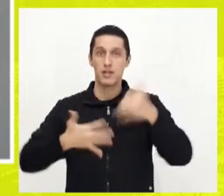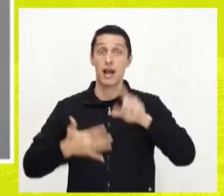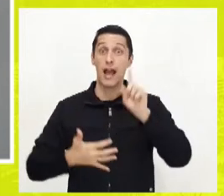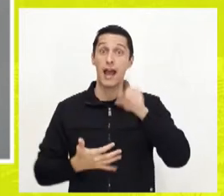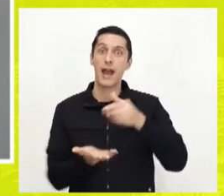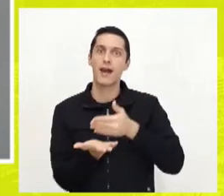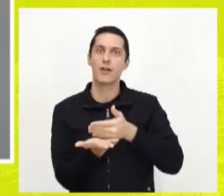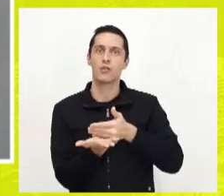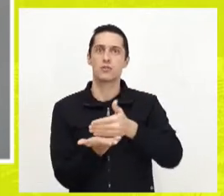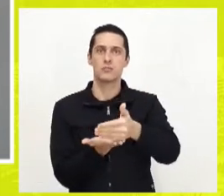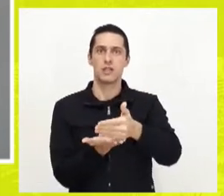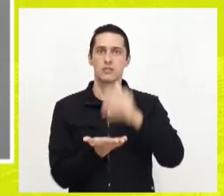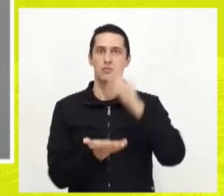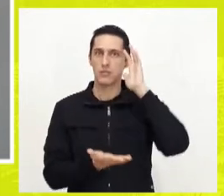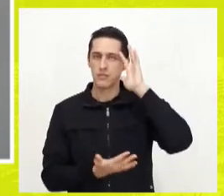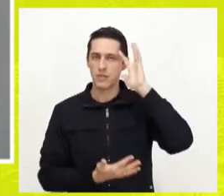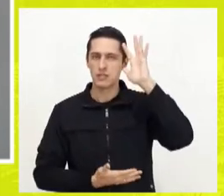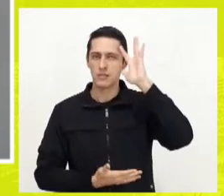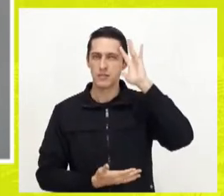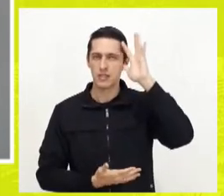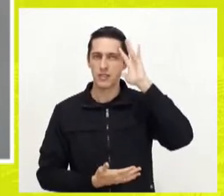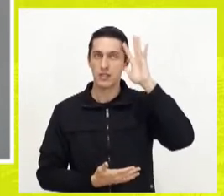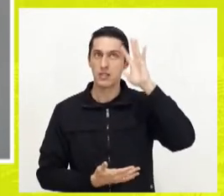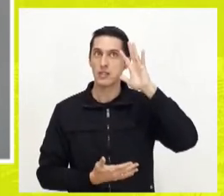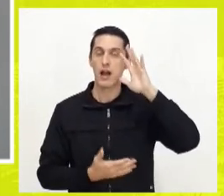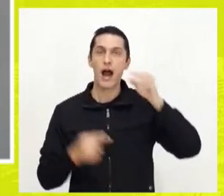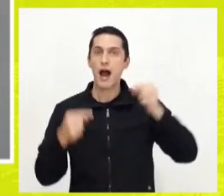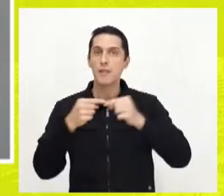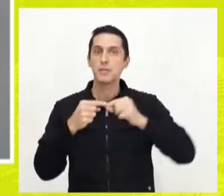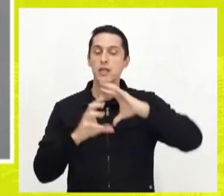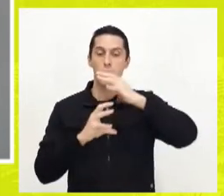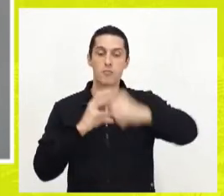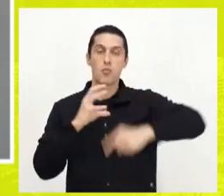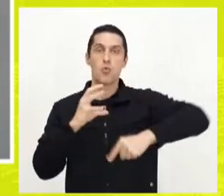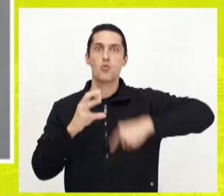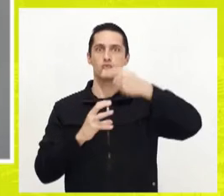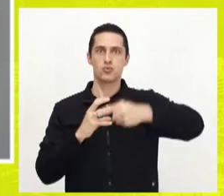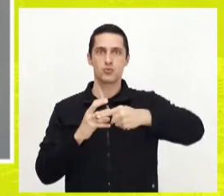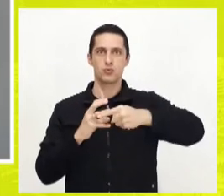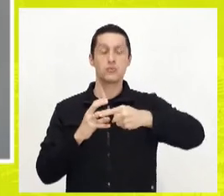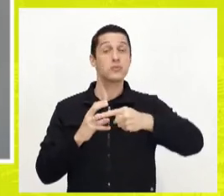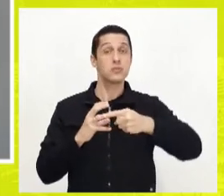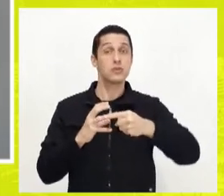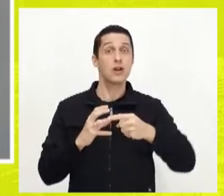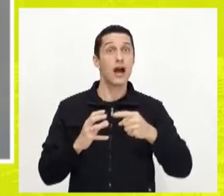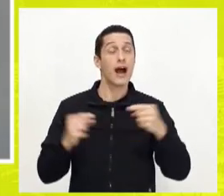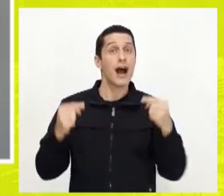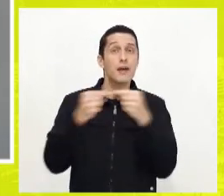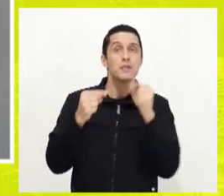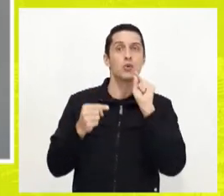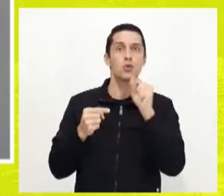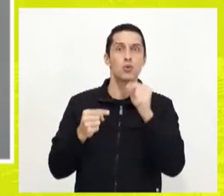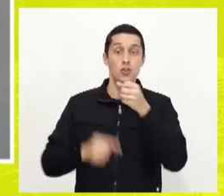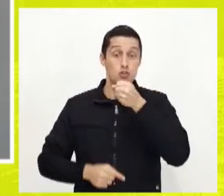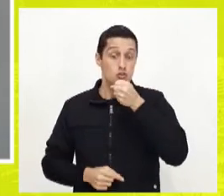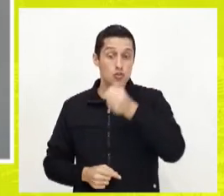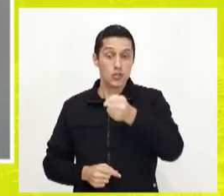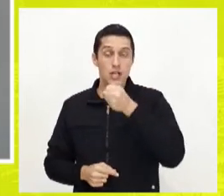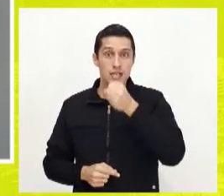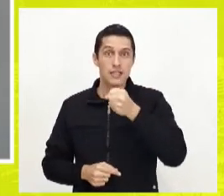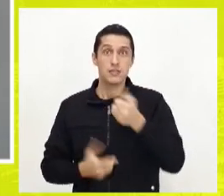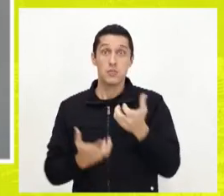the beginning of a global thinking that understands that in journalism that seeks to fight